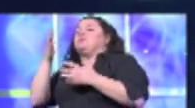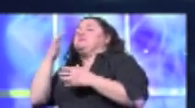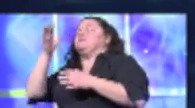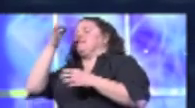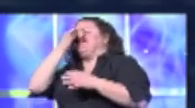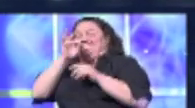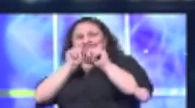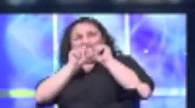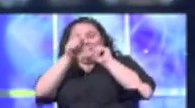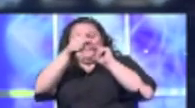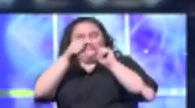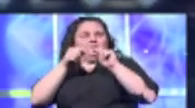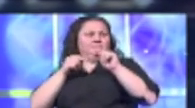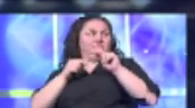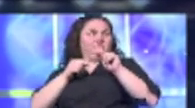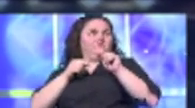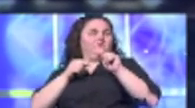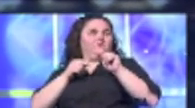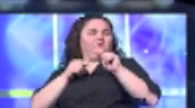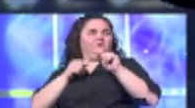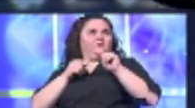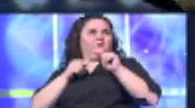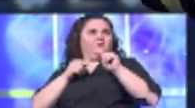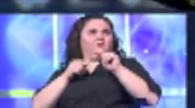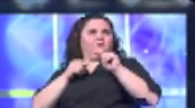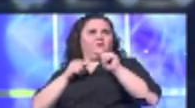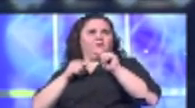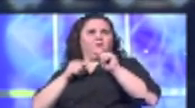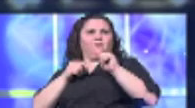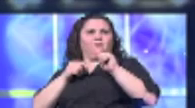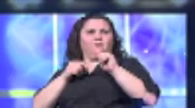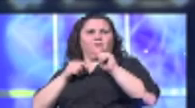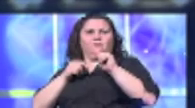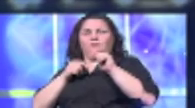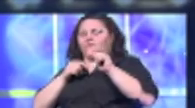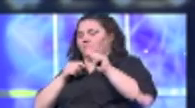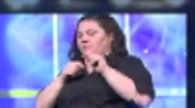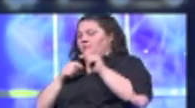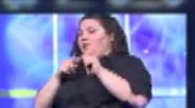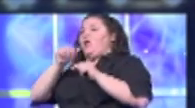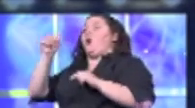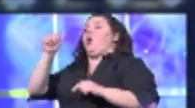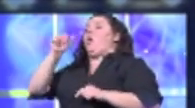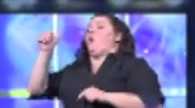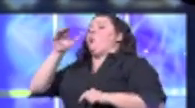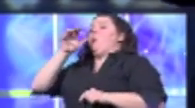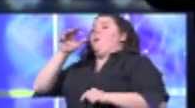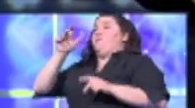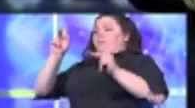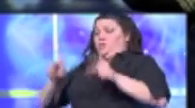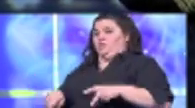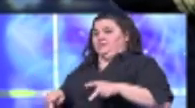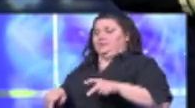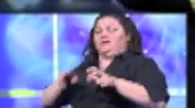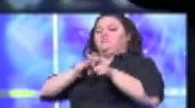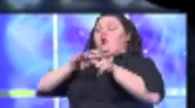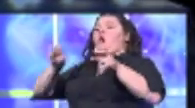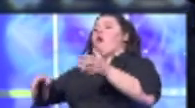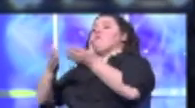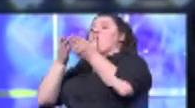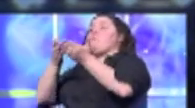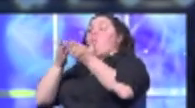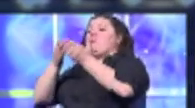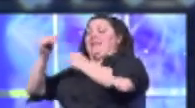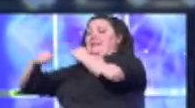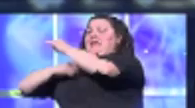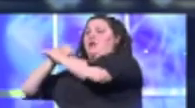location, a young Mykola and Olha Lushniak stepped off a transatlantic boat that transported